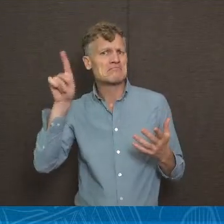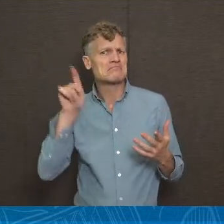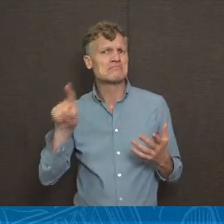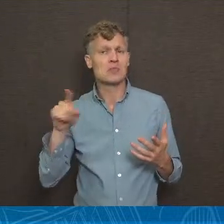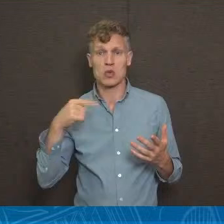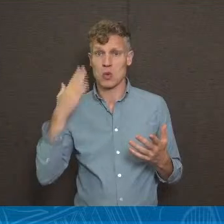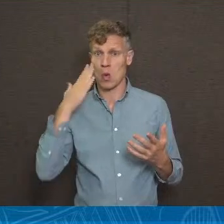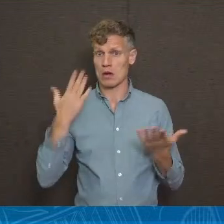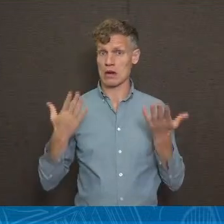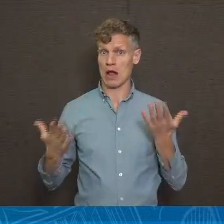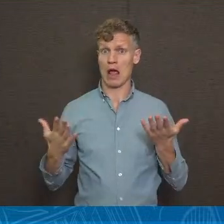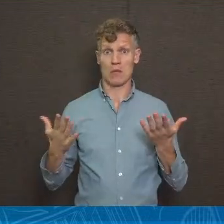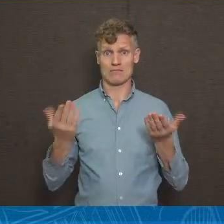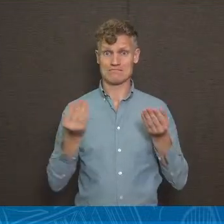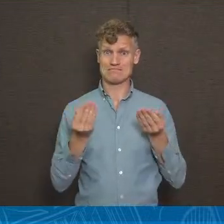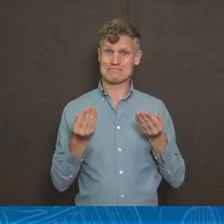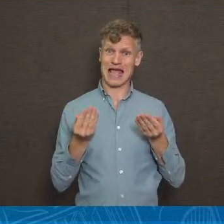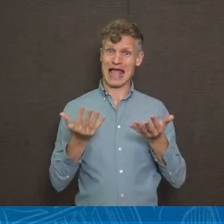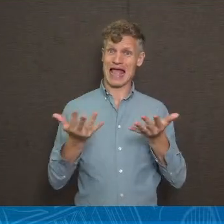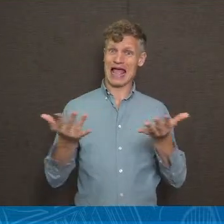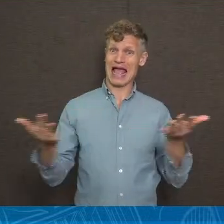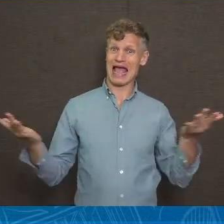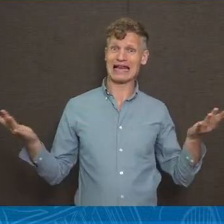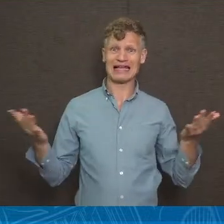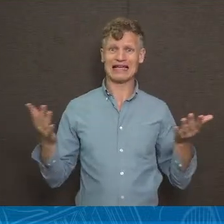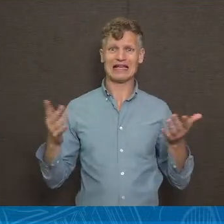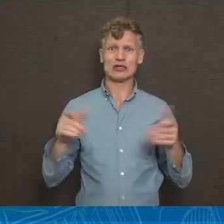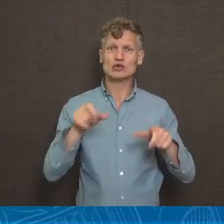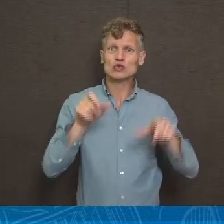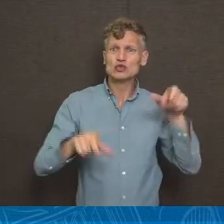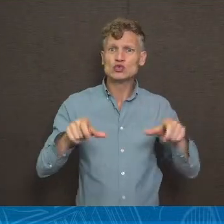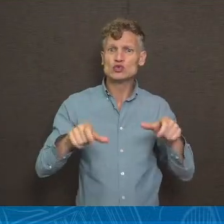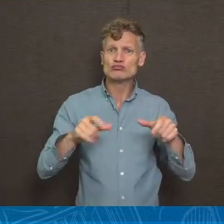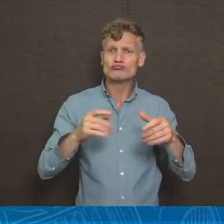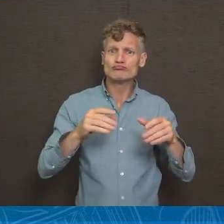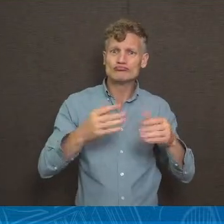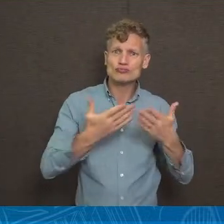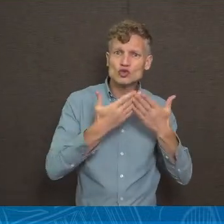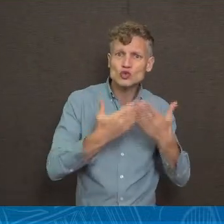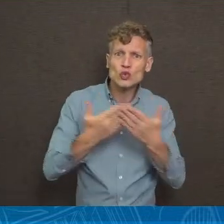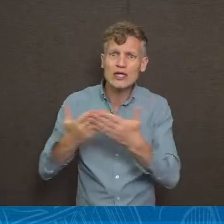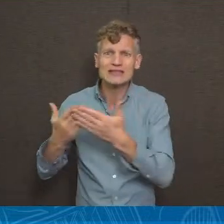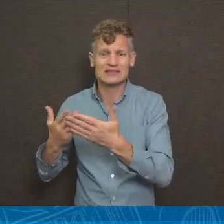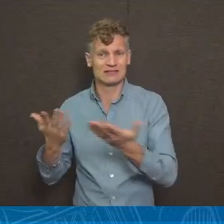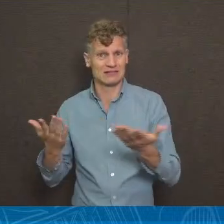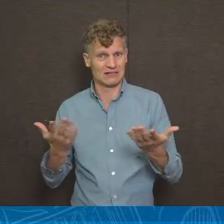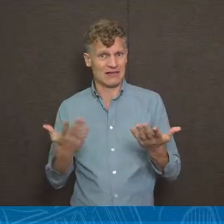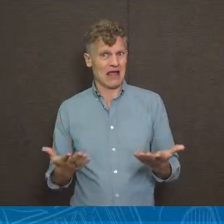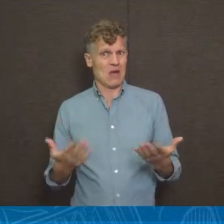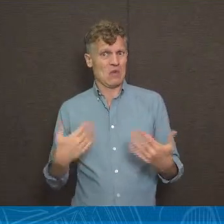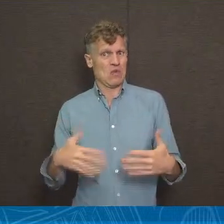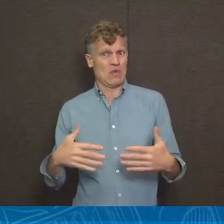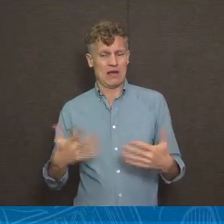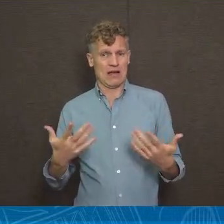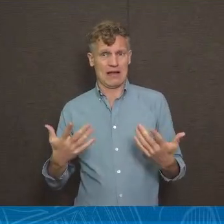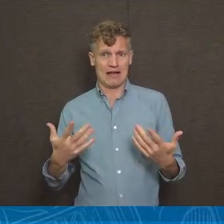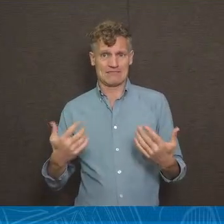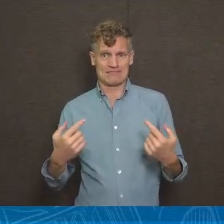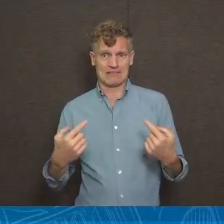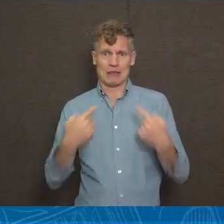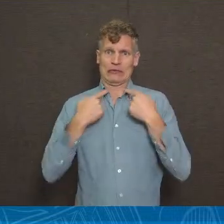students are at risk due to the hazard present. But to date, there's no strong foundation of legal basis